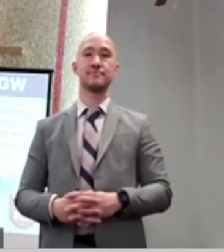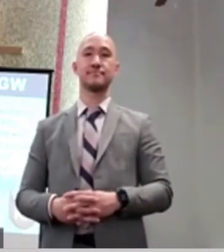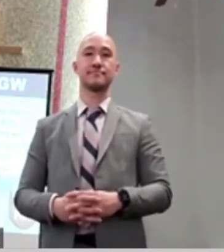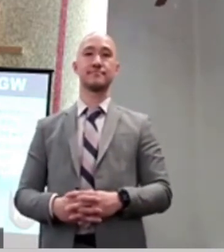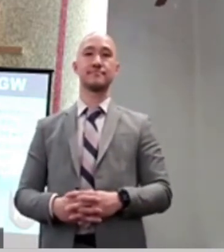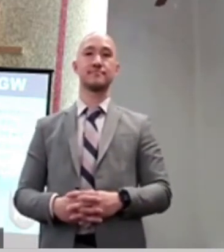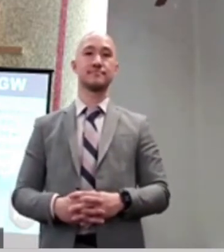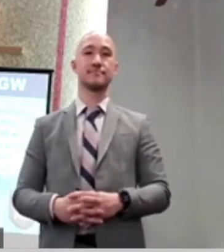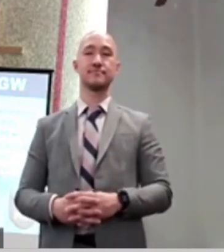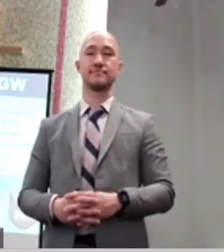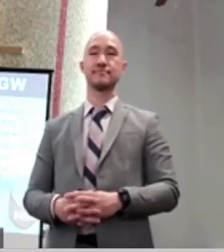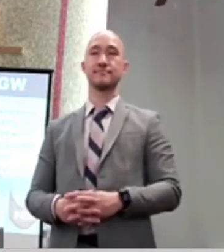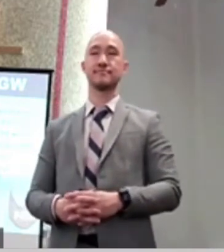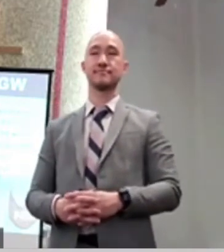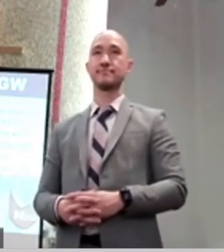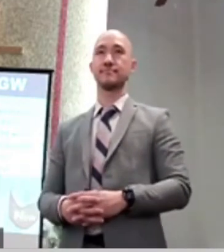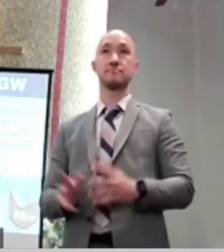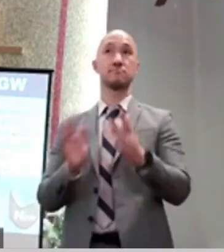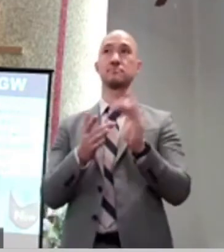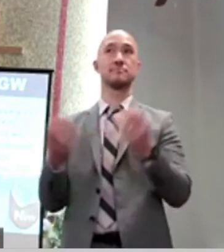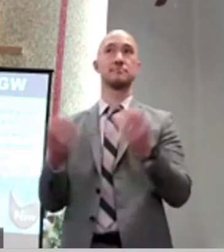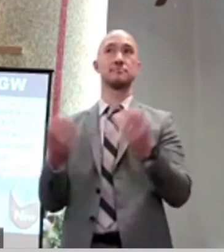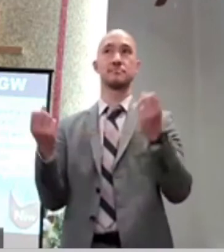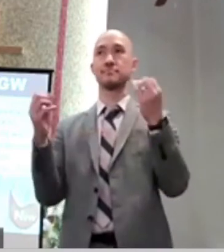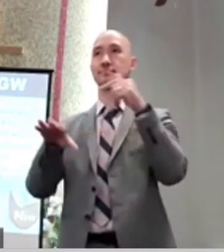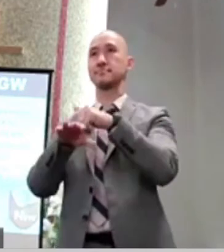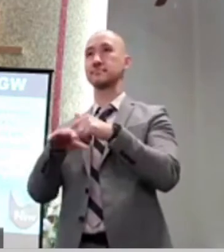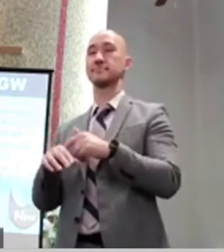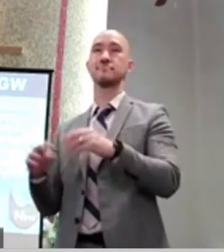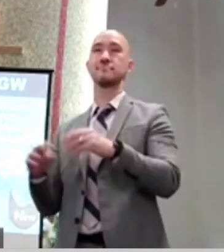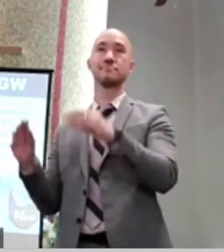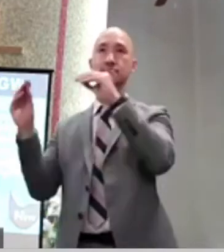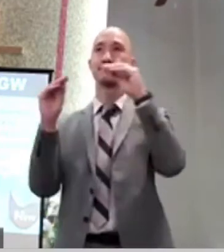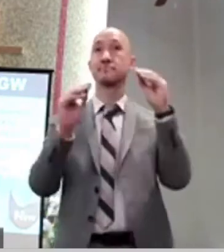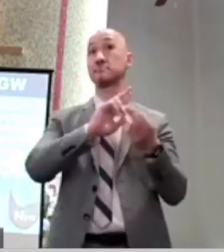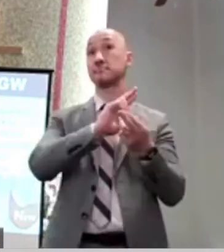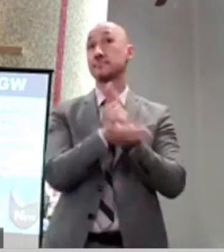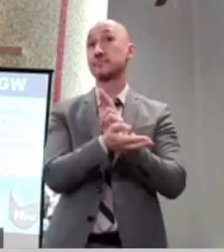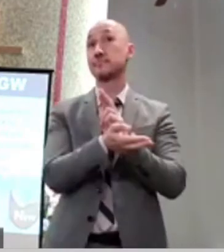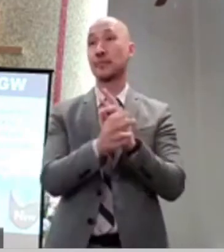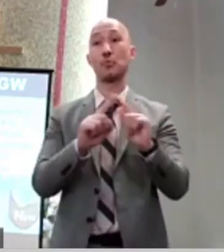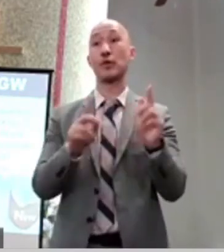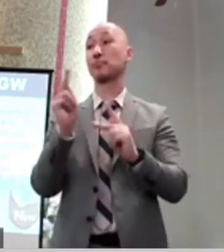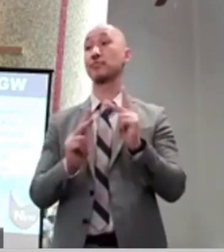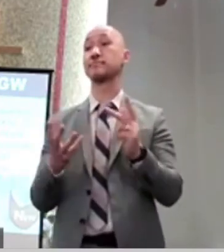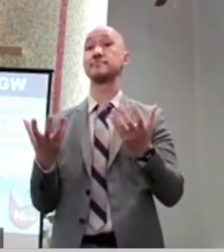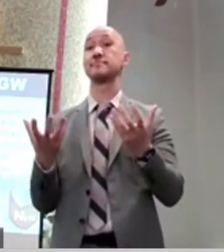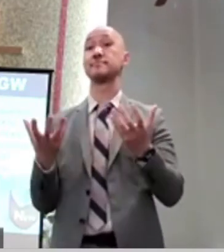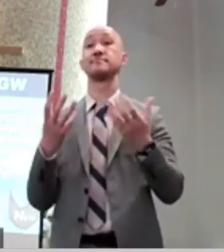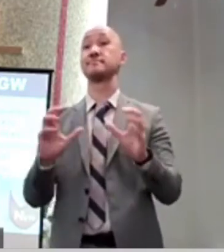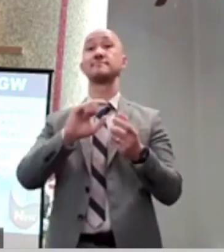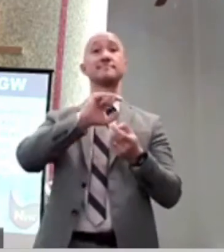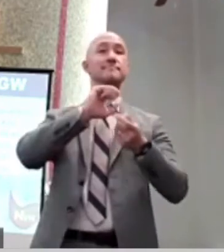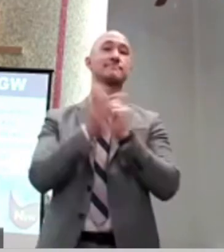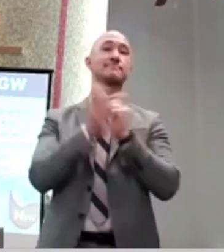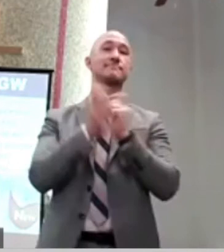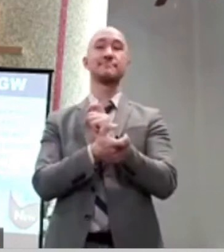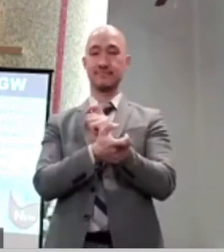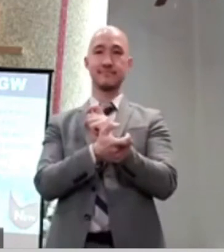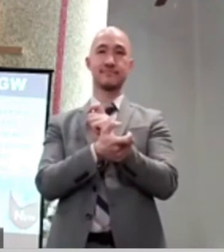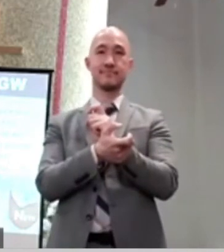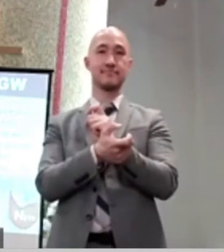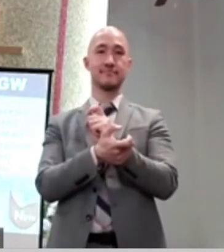the kingdom of heaven is here. That was the message, but some just didn't want to. They wanted to hang on to the